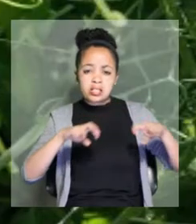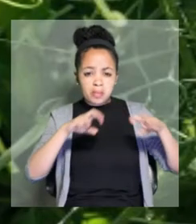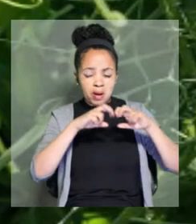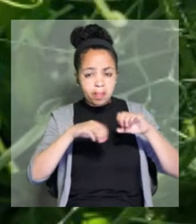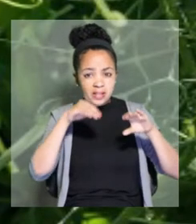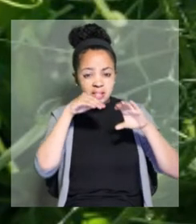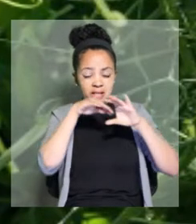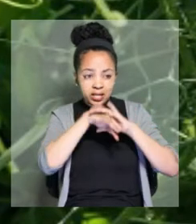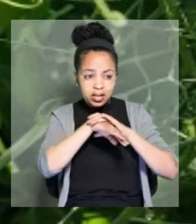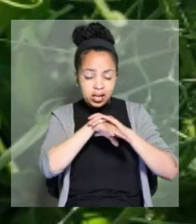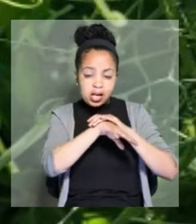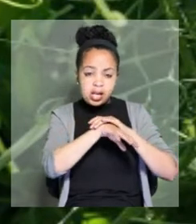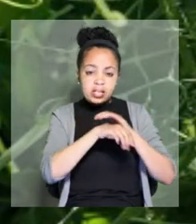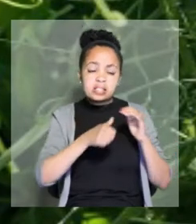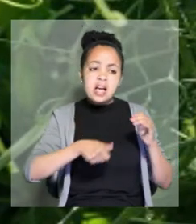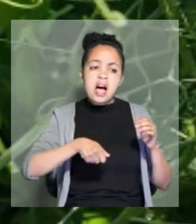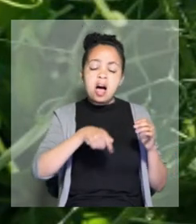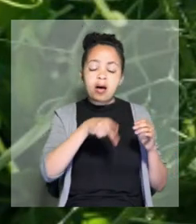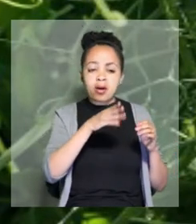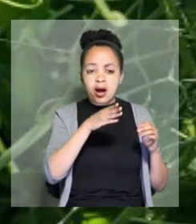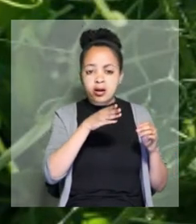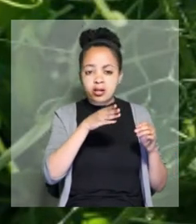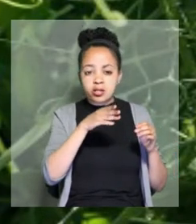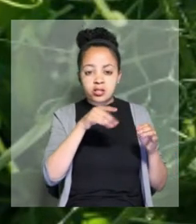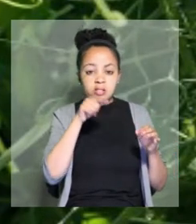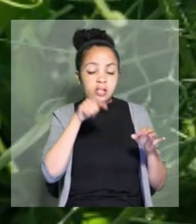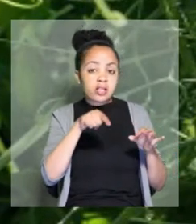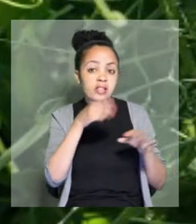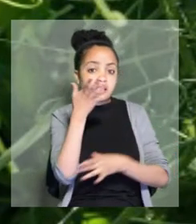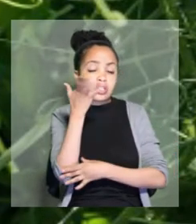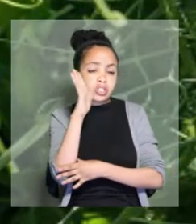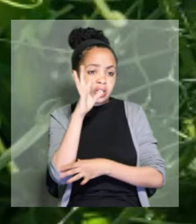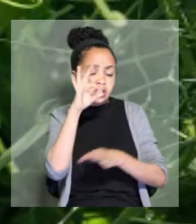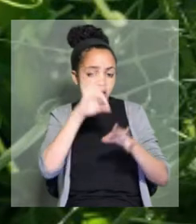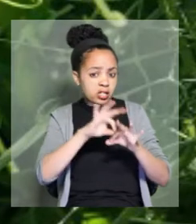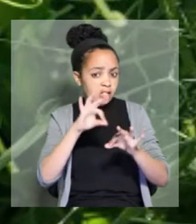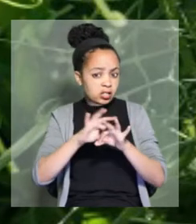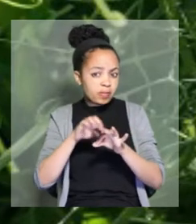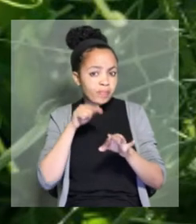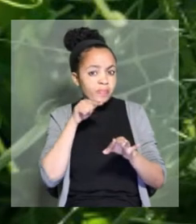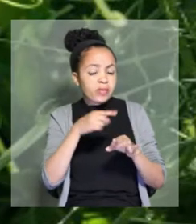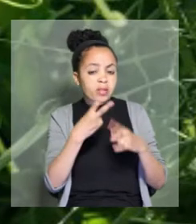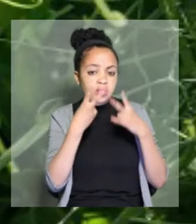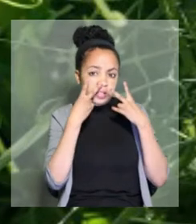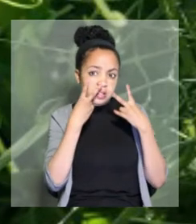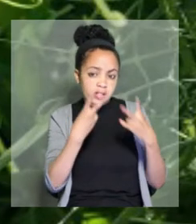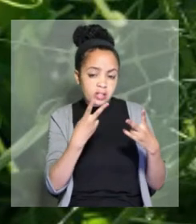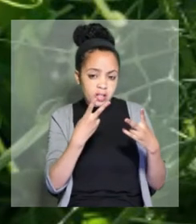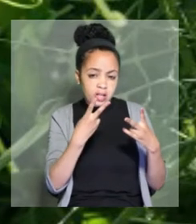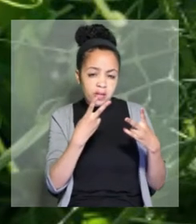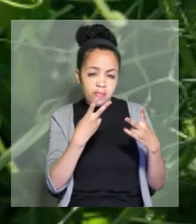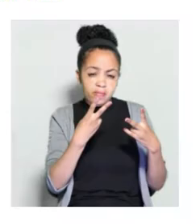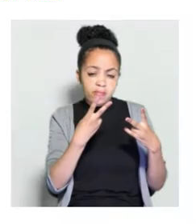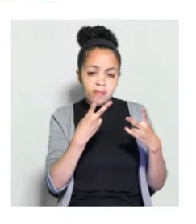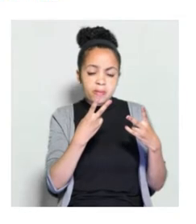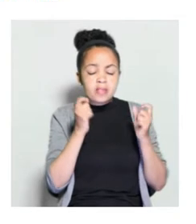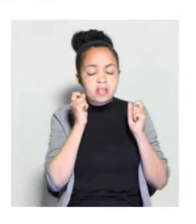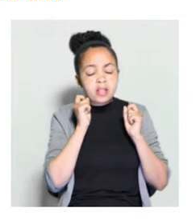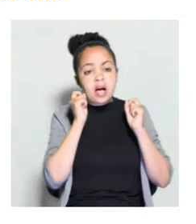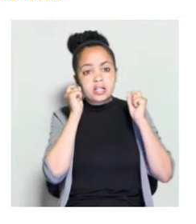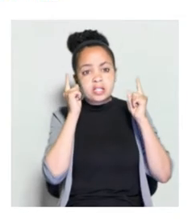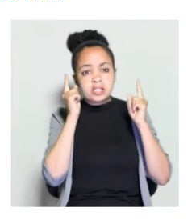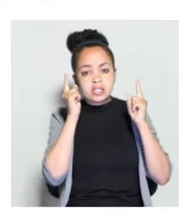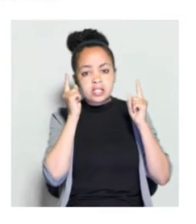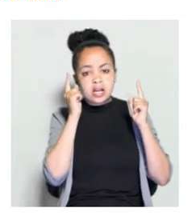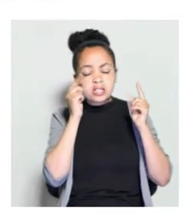pea, or scientific name of Pisum sativum, he experimented to deduce or to